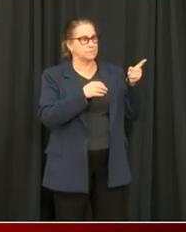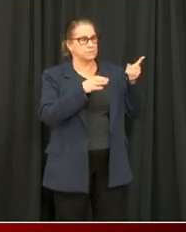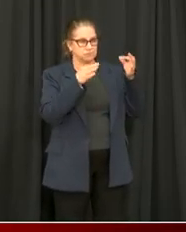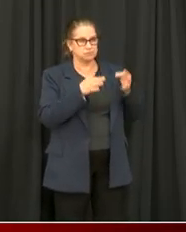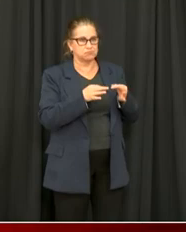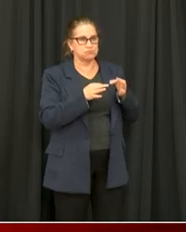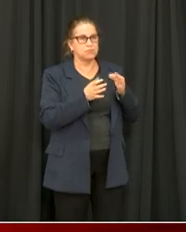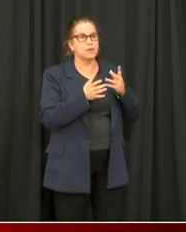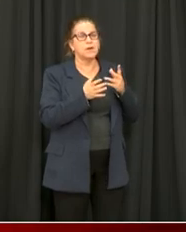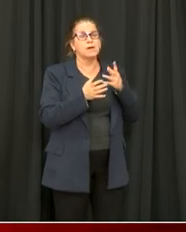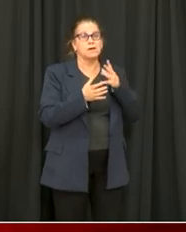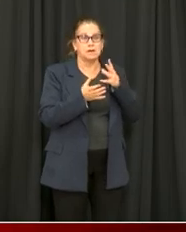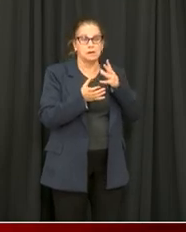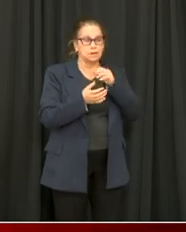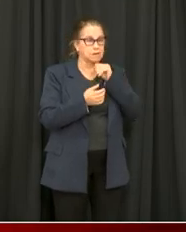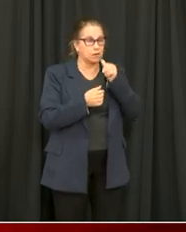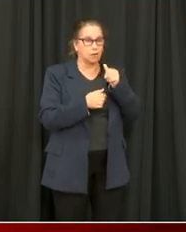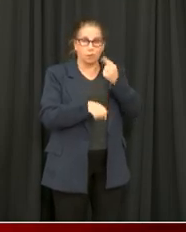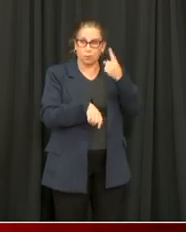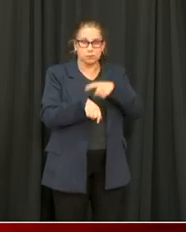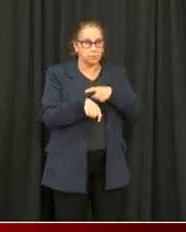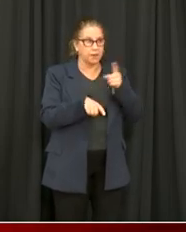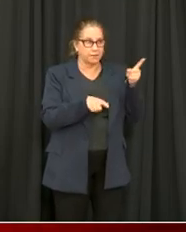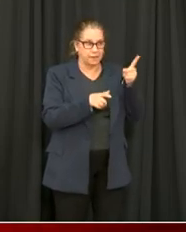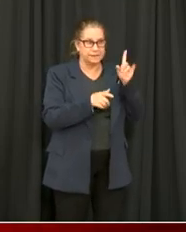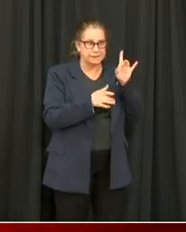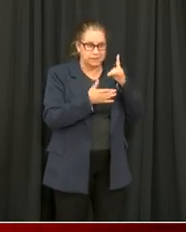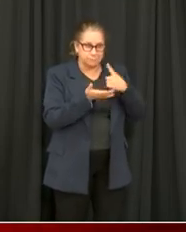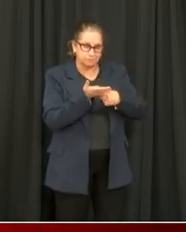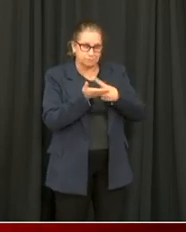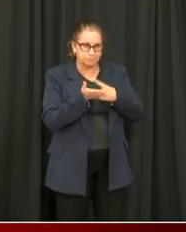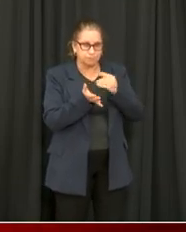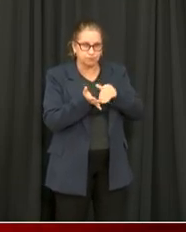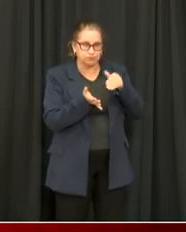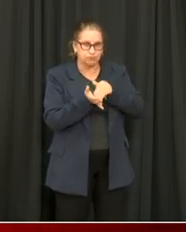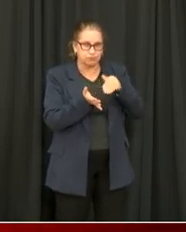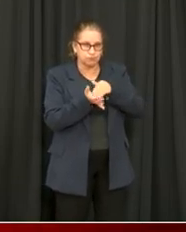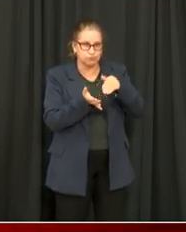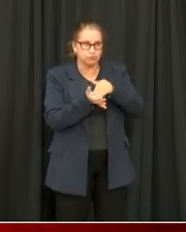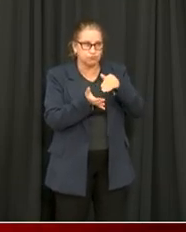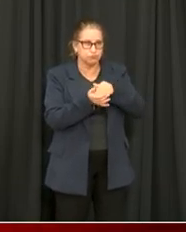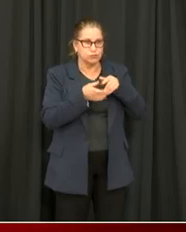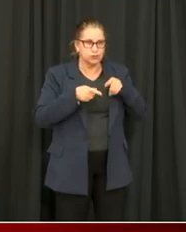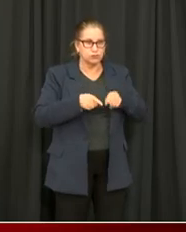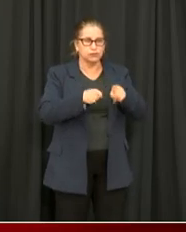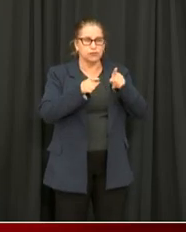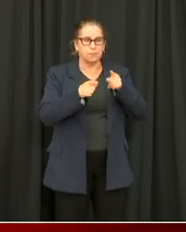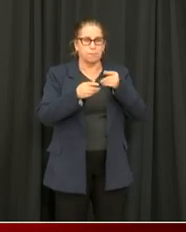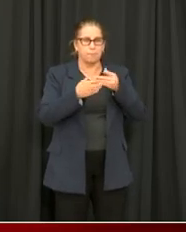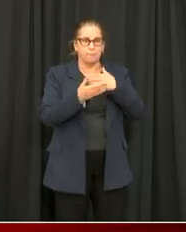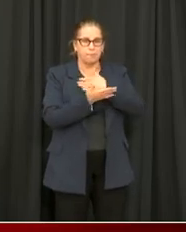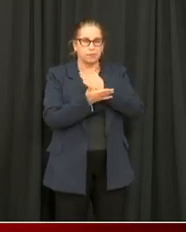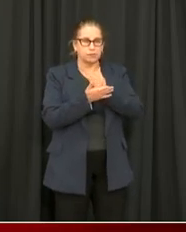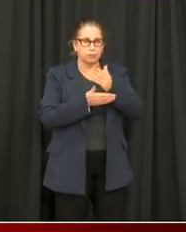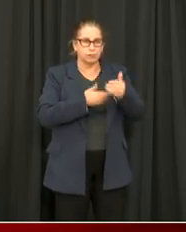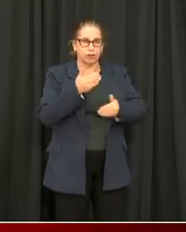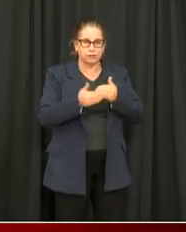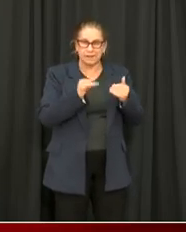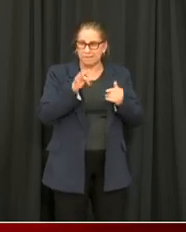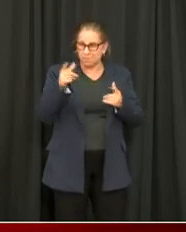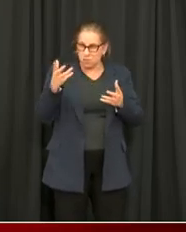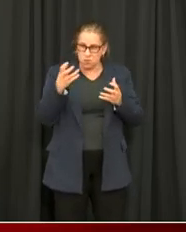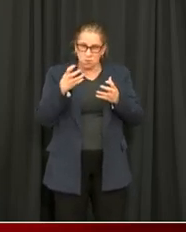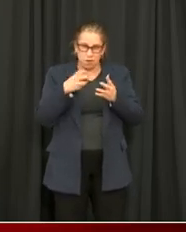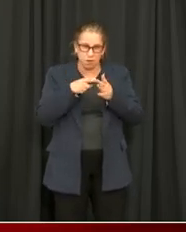budget, so that every year it's not a question of if it's warranted for 1 year, they can include it for the